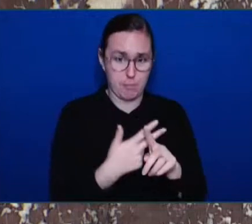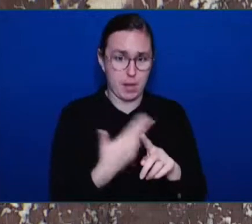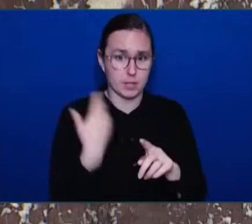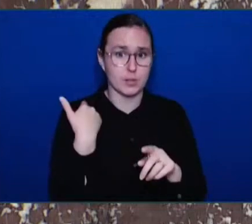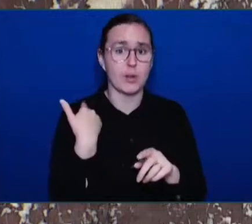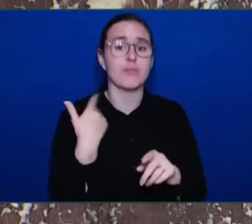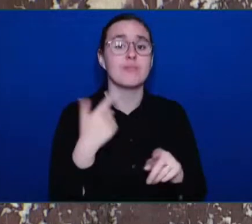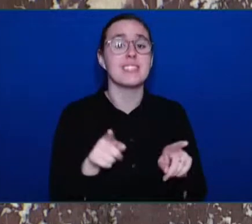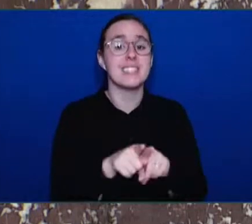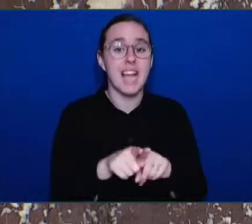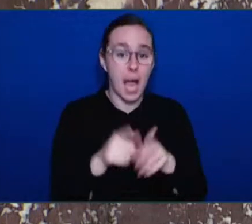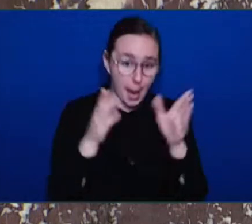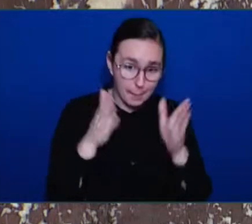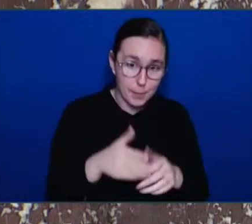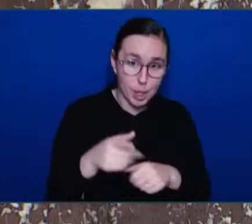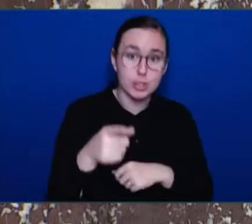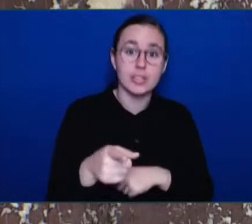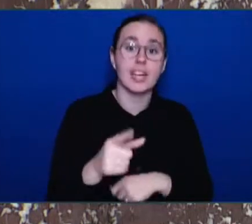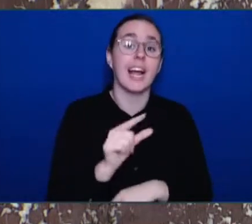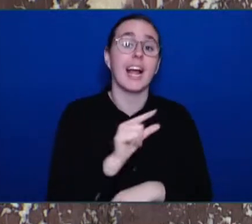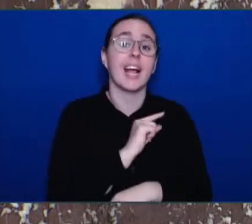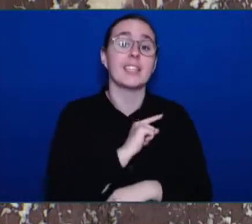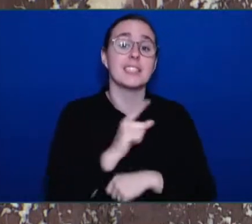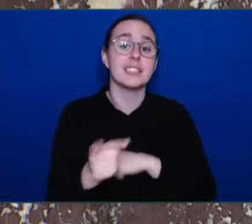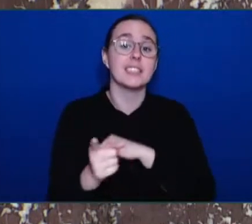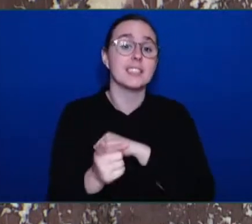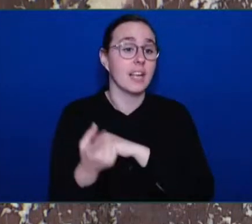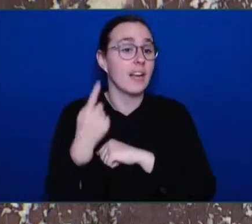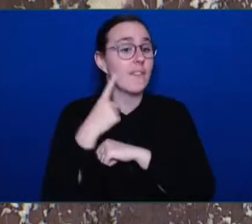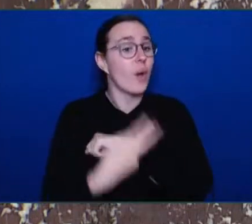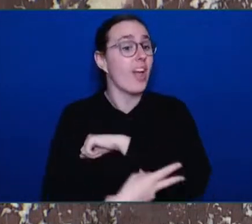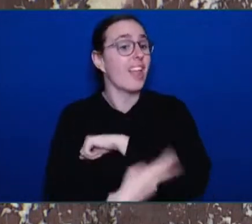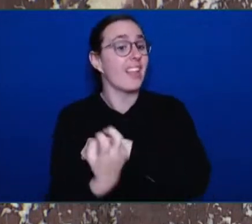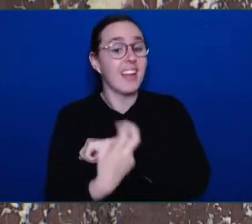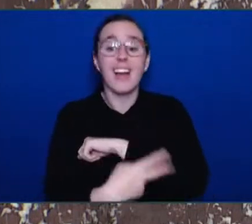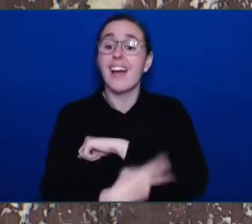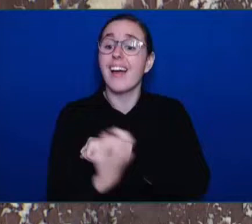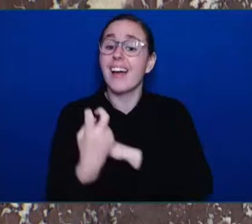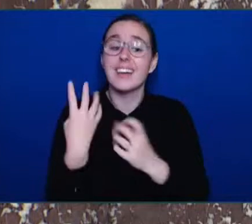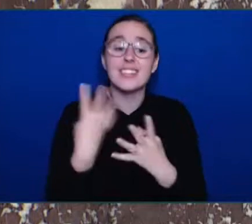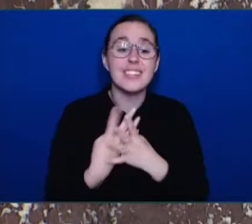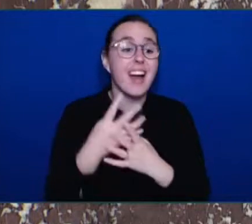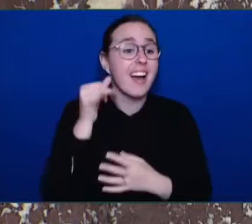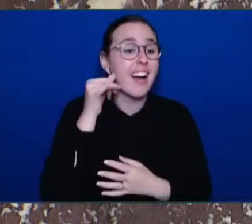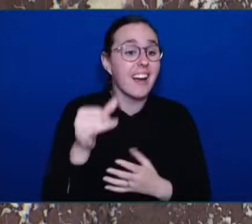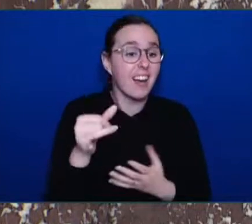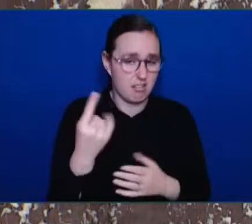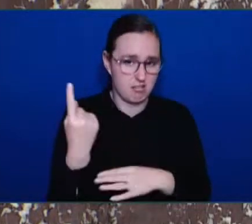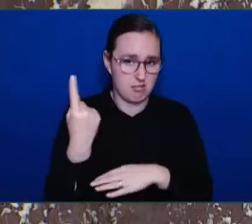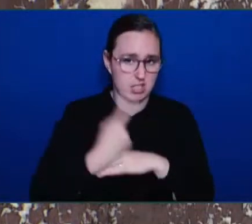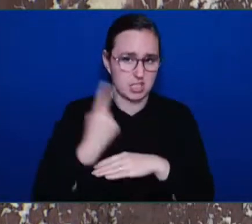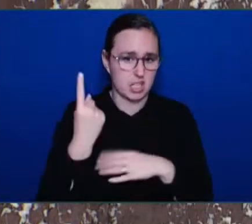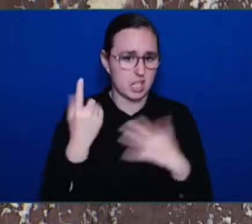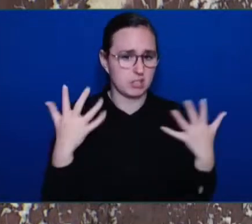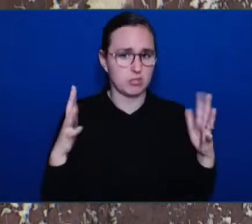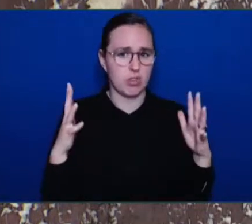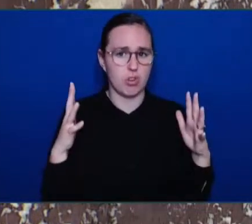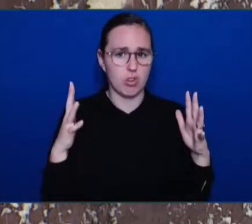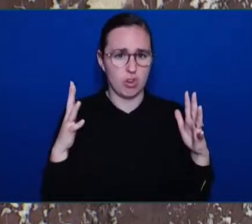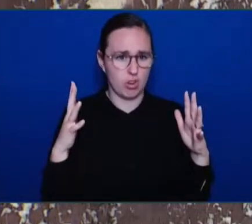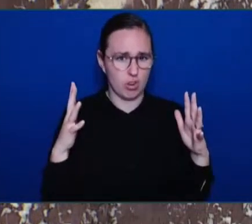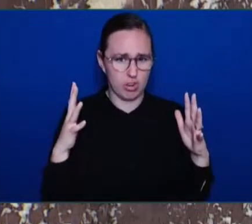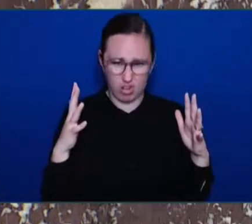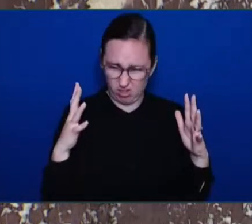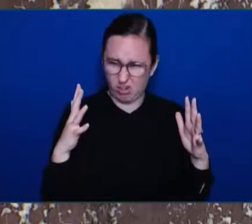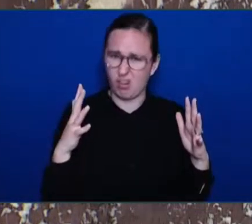faced multiple charges, including resisting police, breaching his conditions of release, but those charges